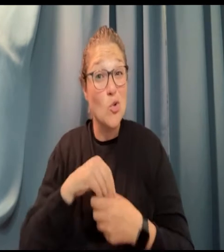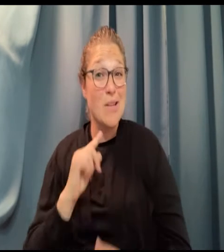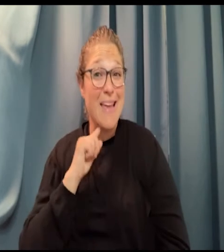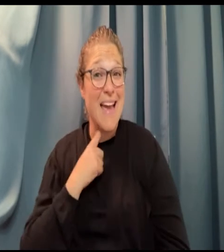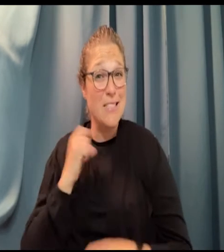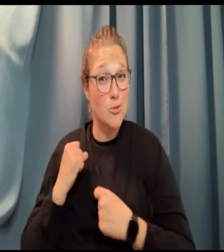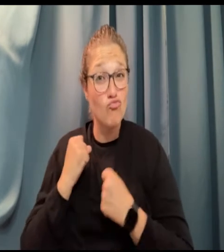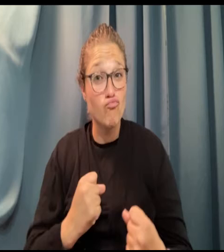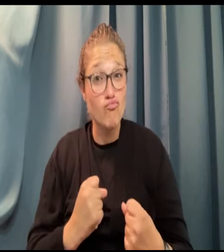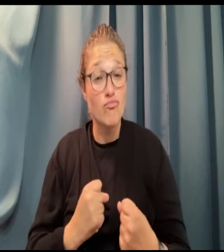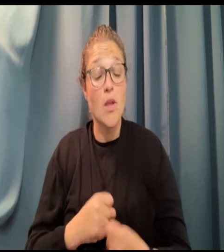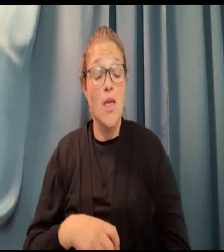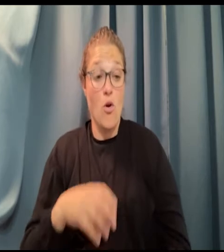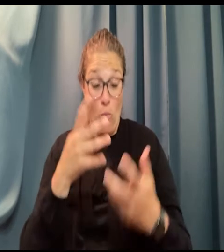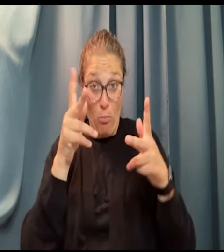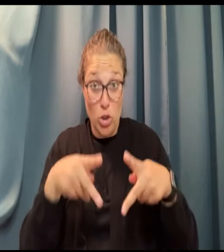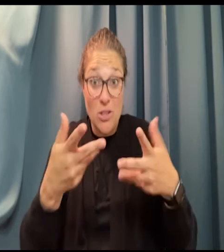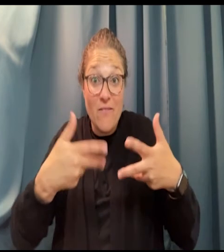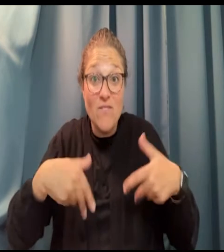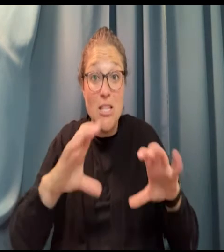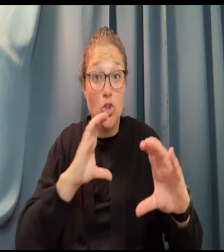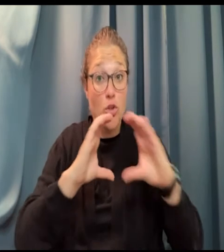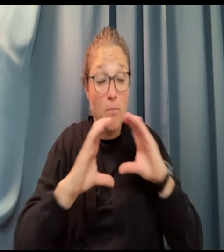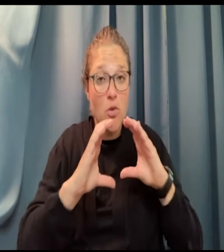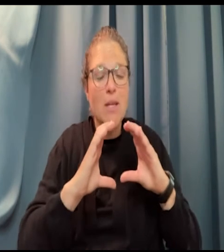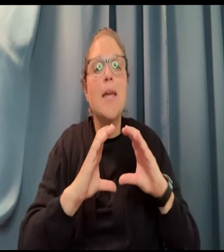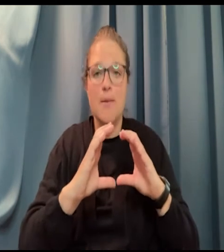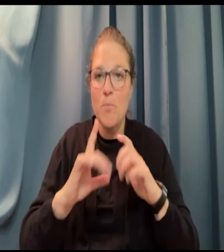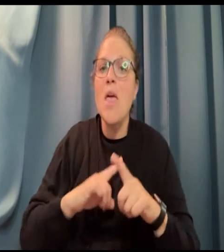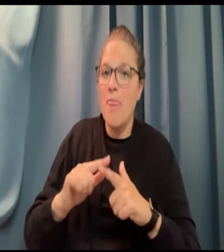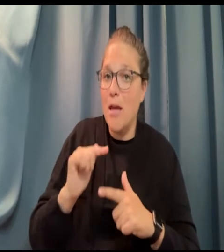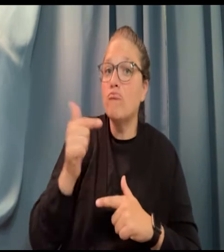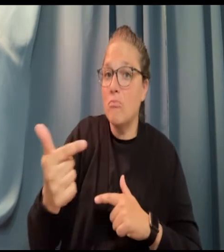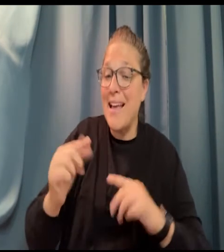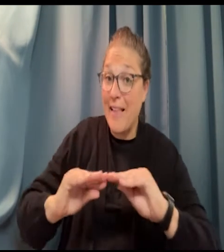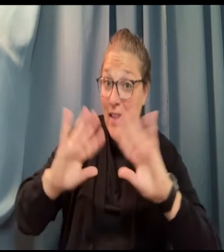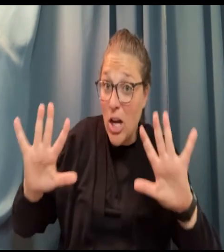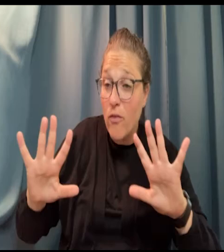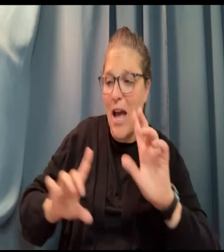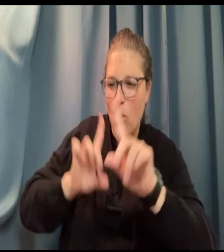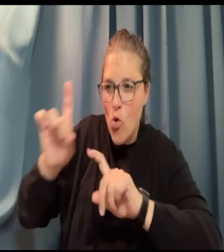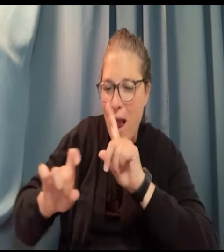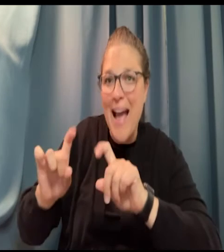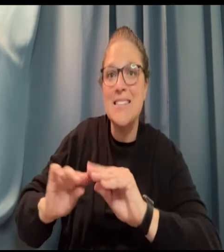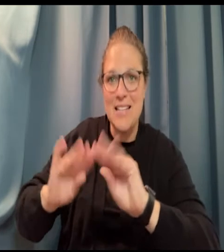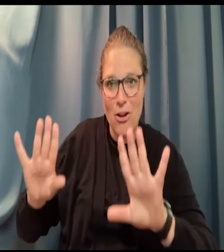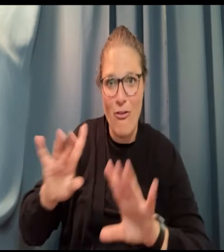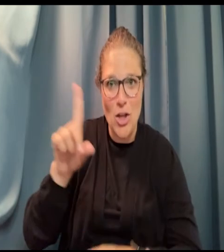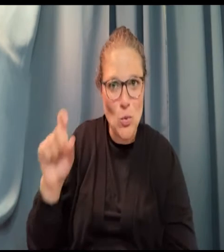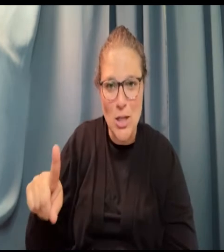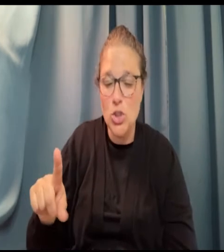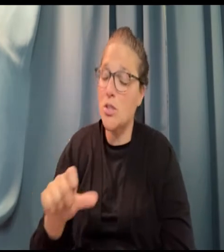Wait for the person to finish talking. If necessary, ask questions that require short answers or a nod of the